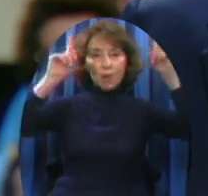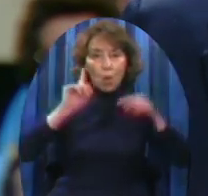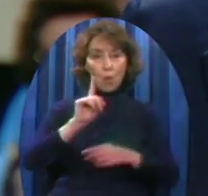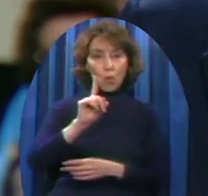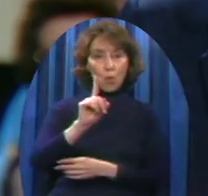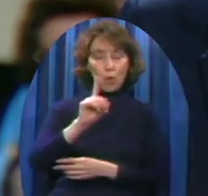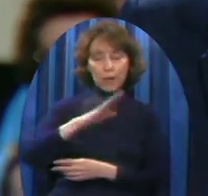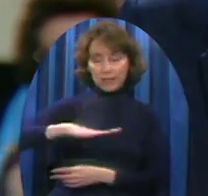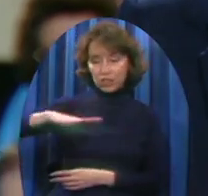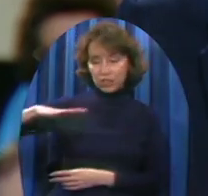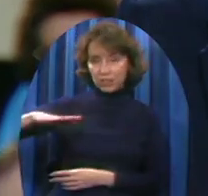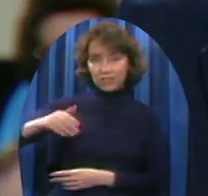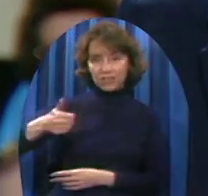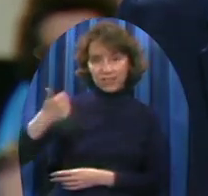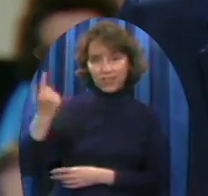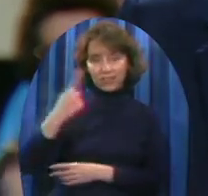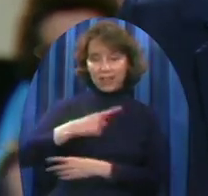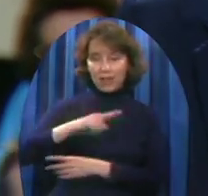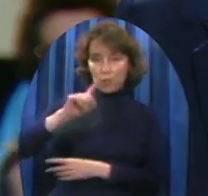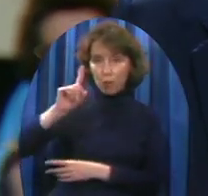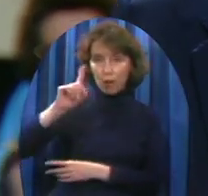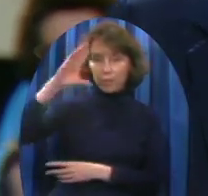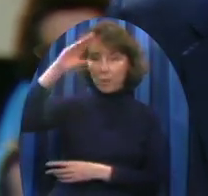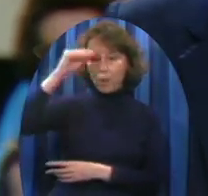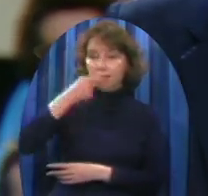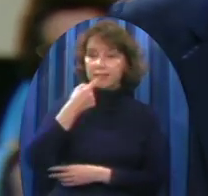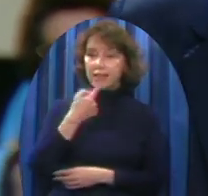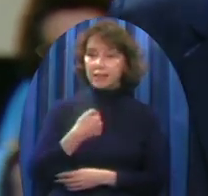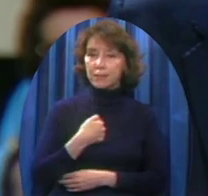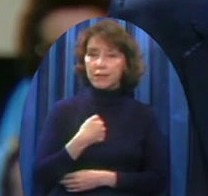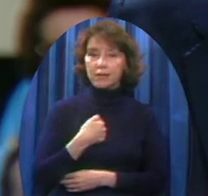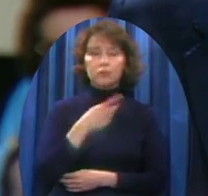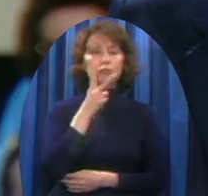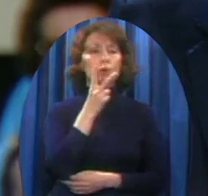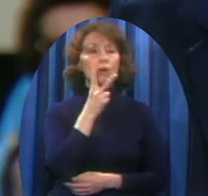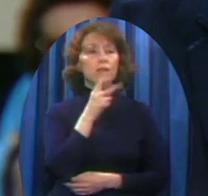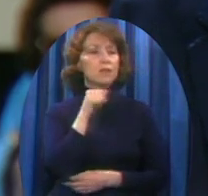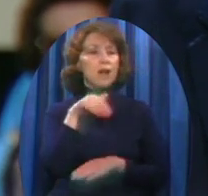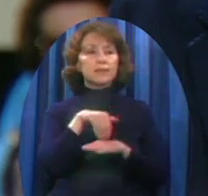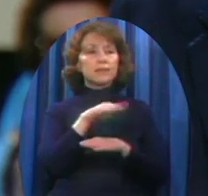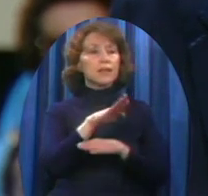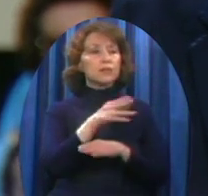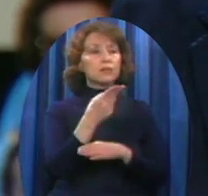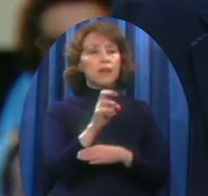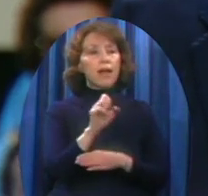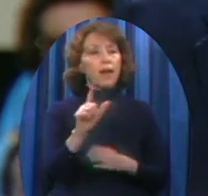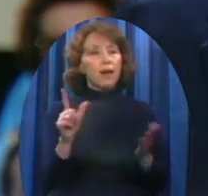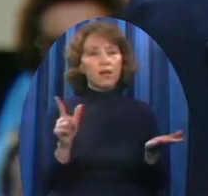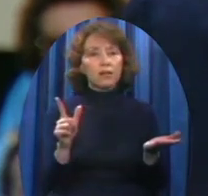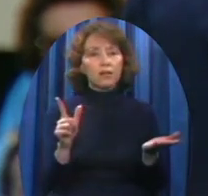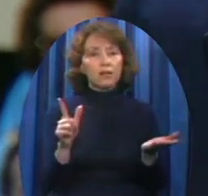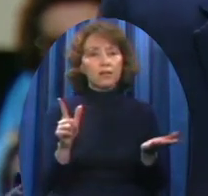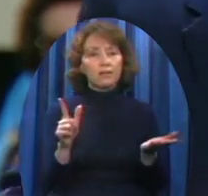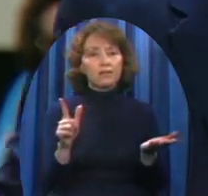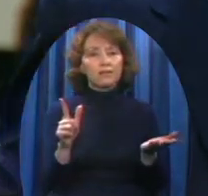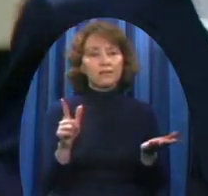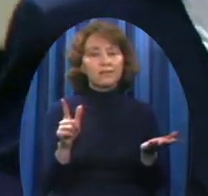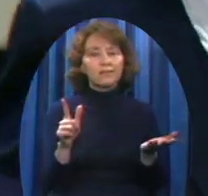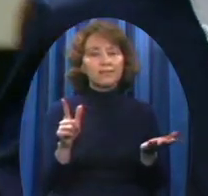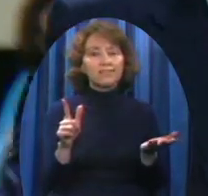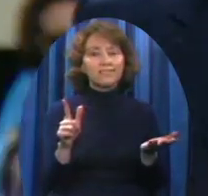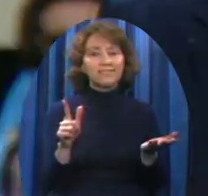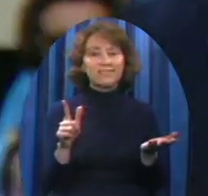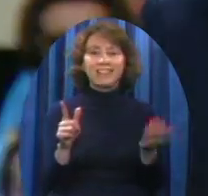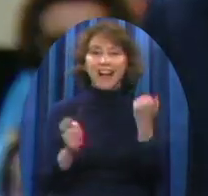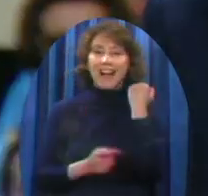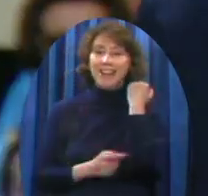smoking. He said, preacher, smoking won't send you to hell. The temptation was to say, no, it'll just make you